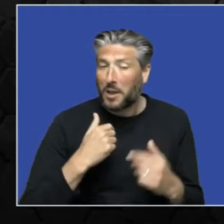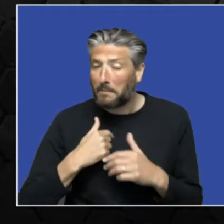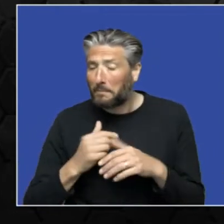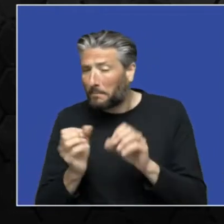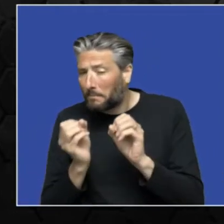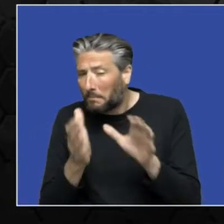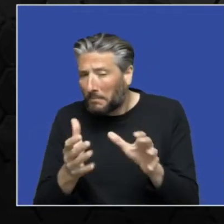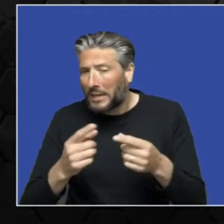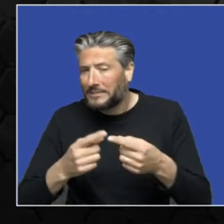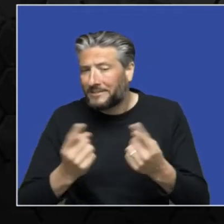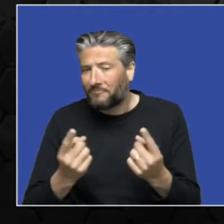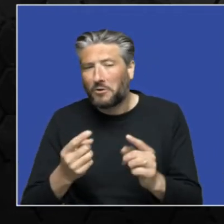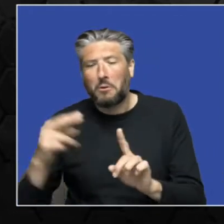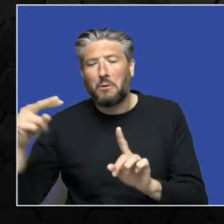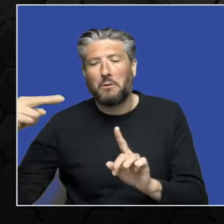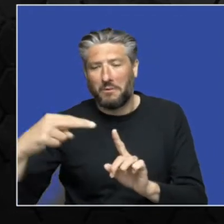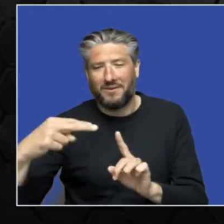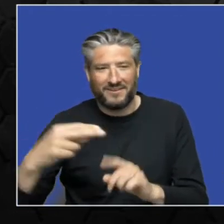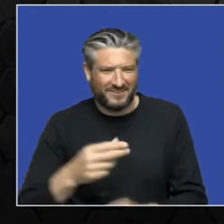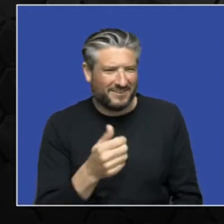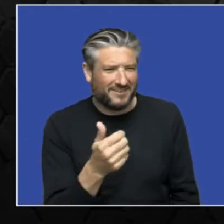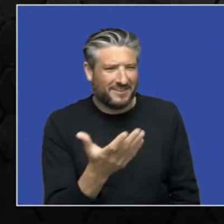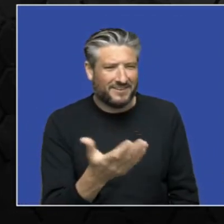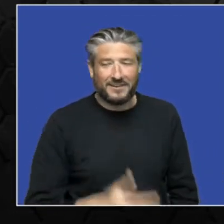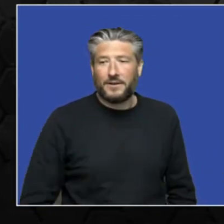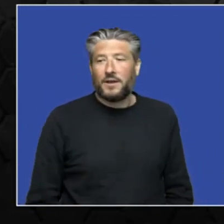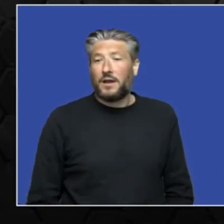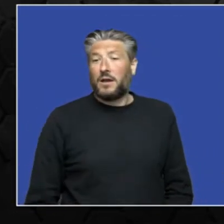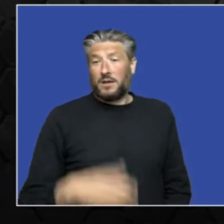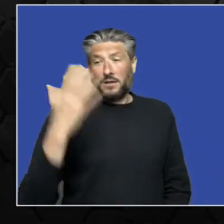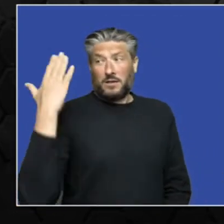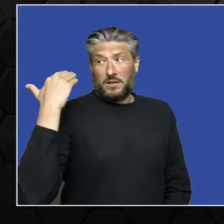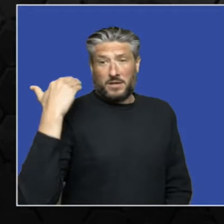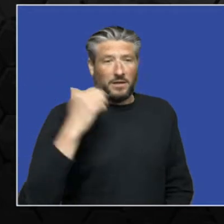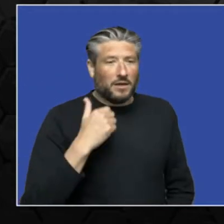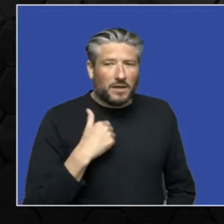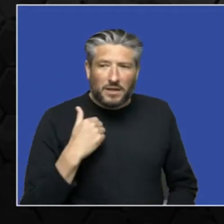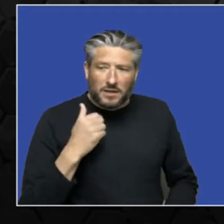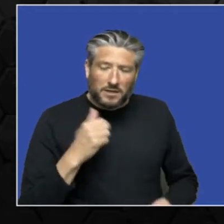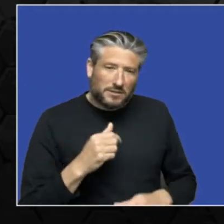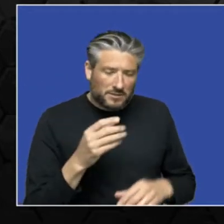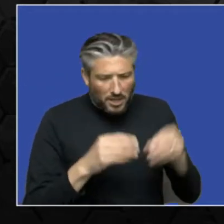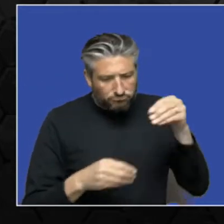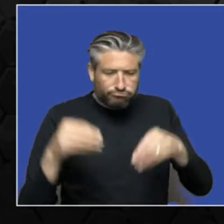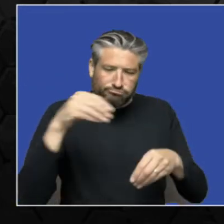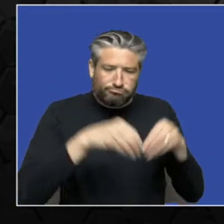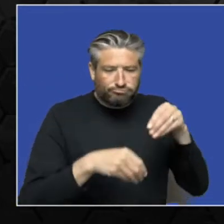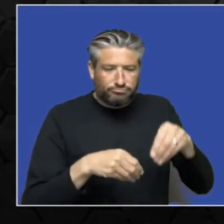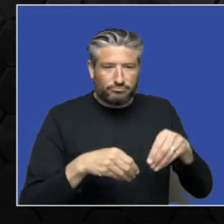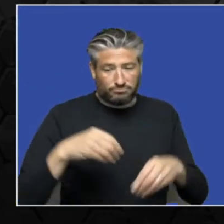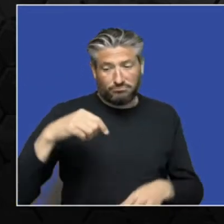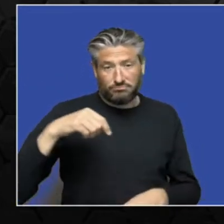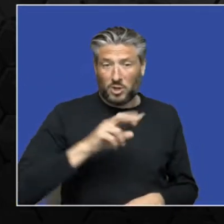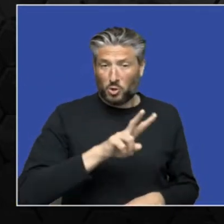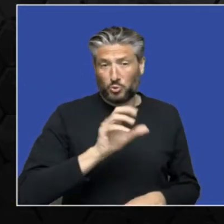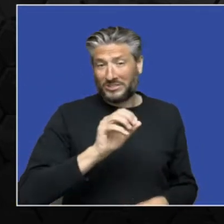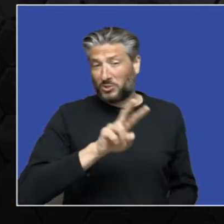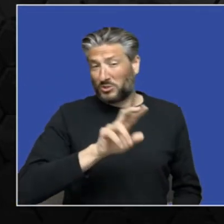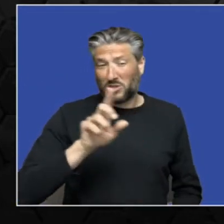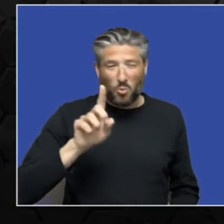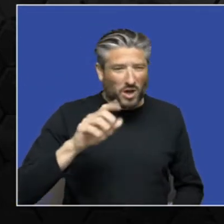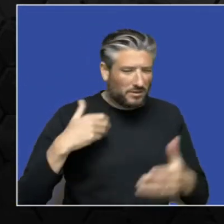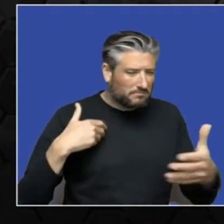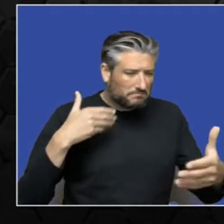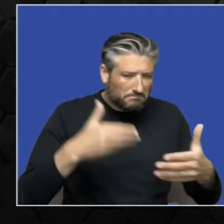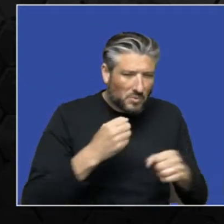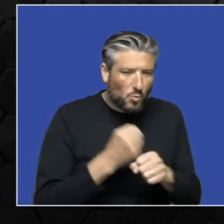Now here's the application I started building in the beginning of the year. It is a basic food tracker, but instead of having to search the foods